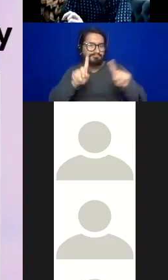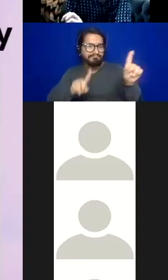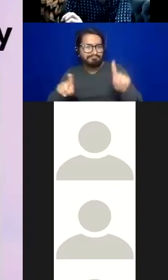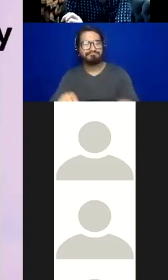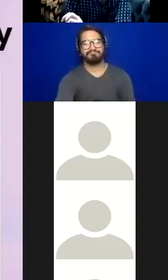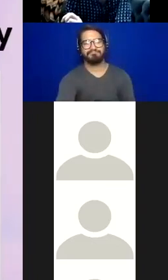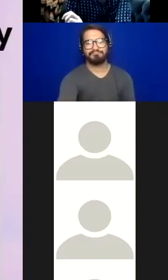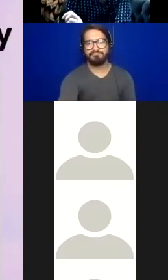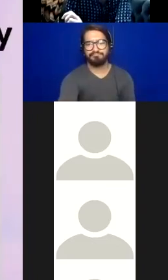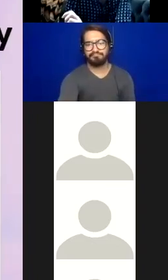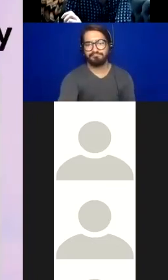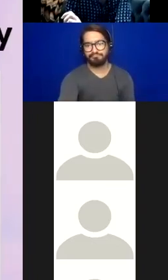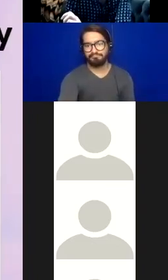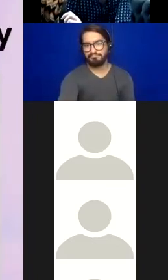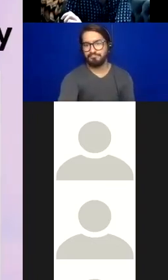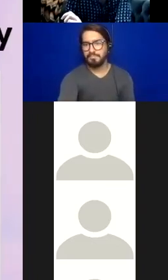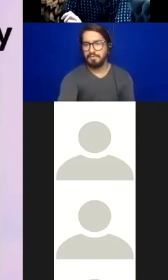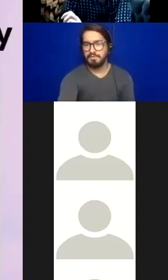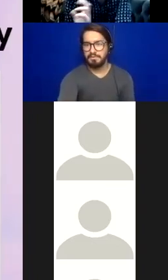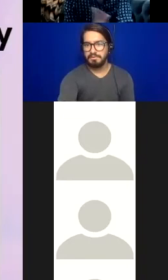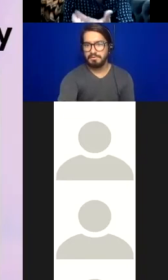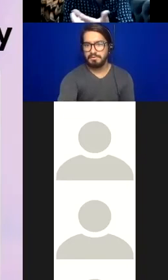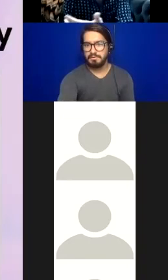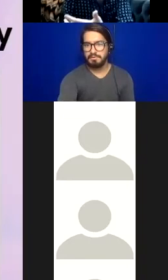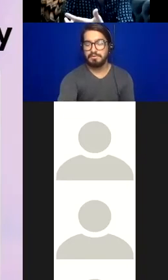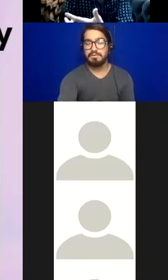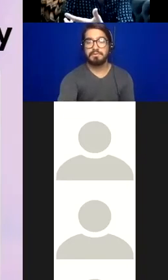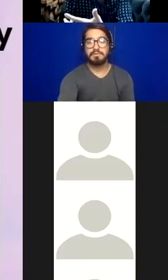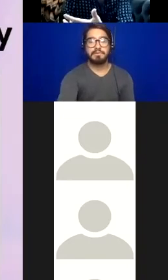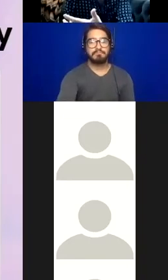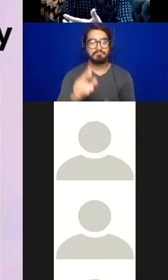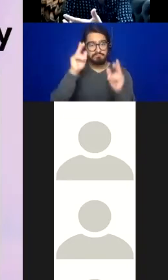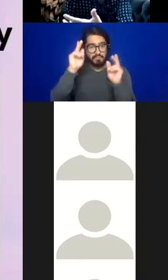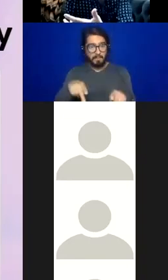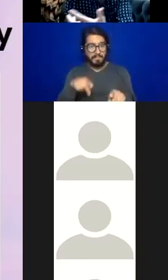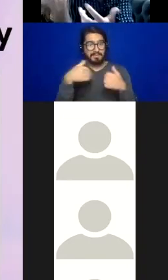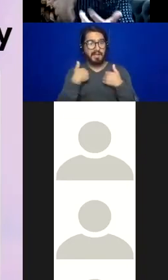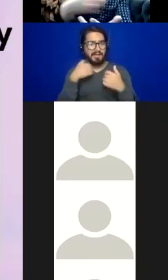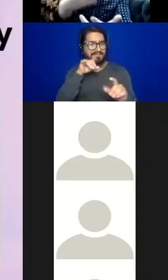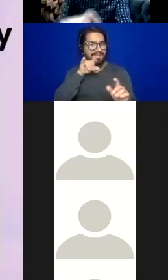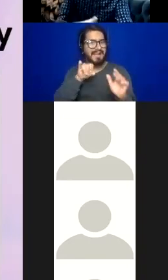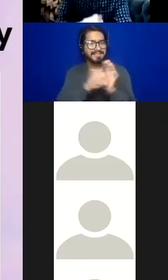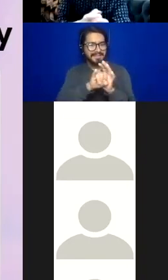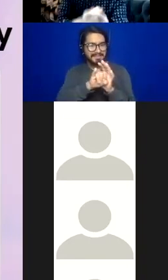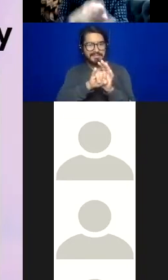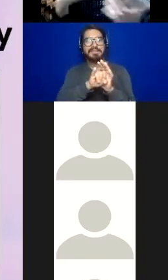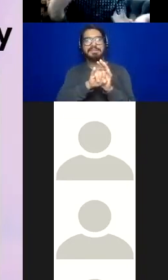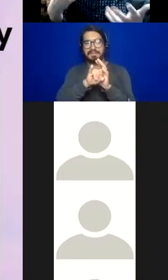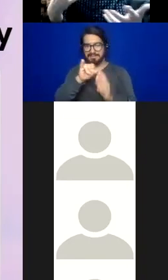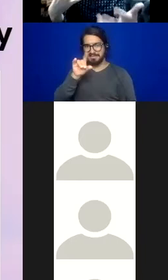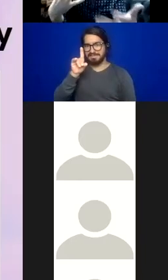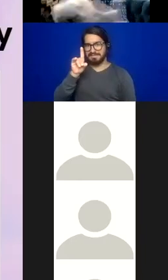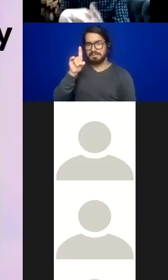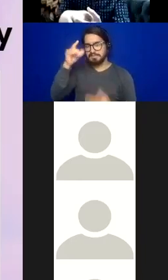Okay, so this is someone with dissociative identity disorder who identifies as,